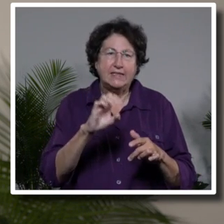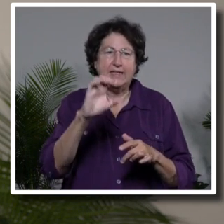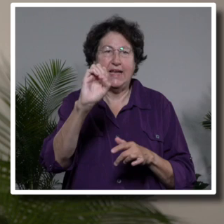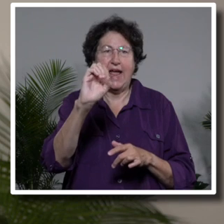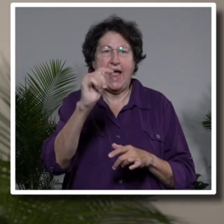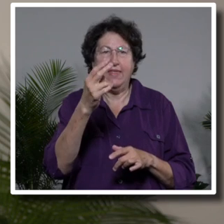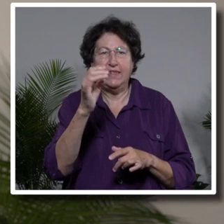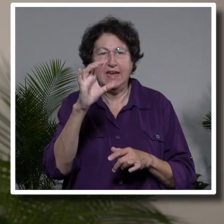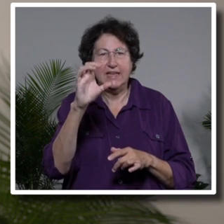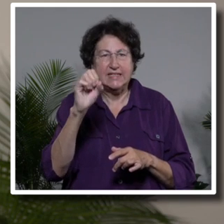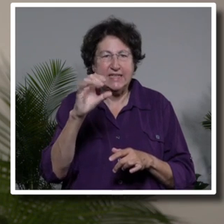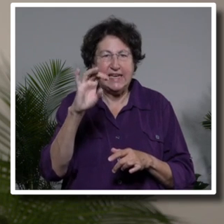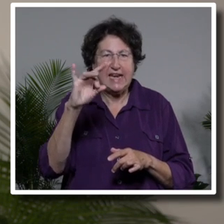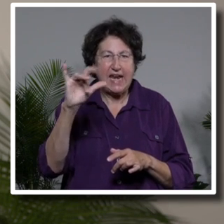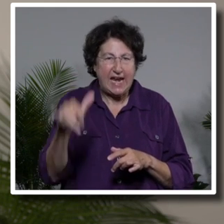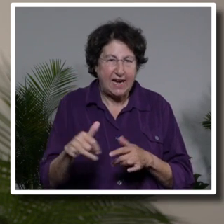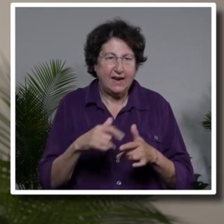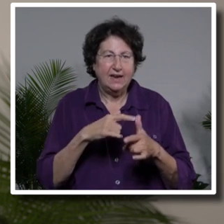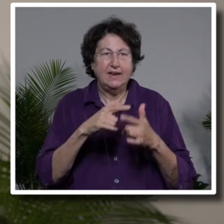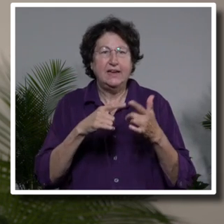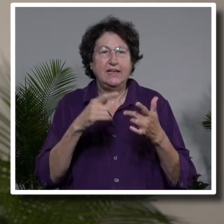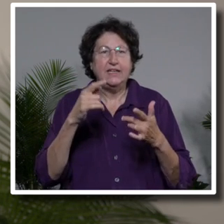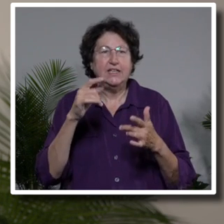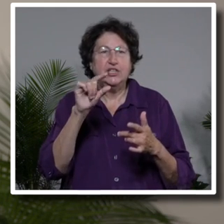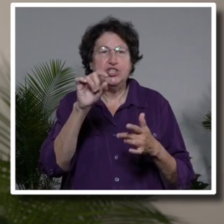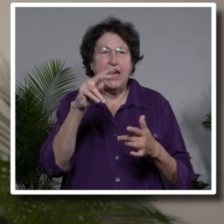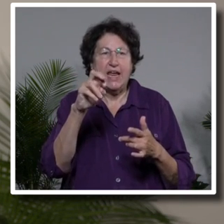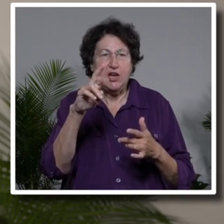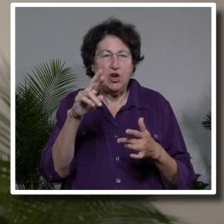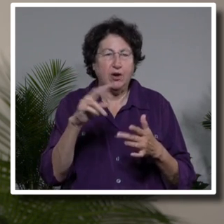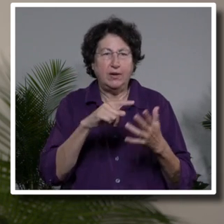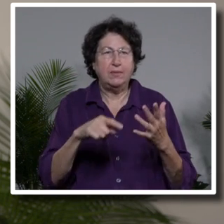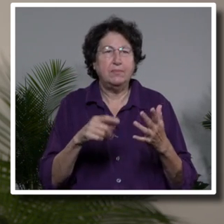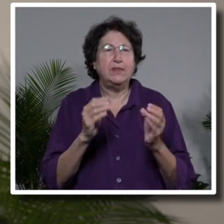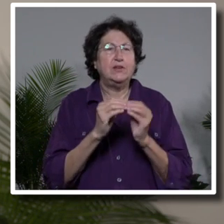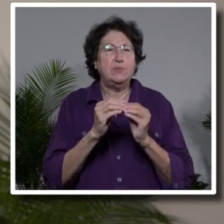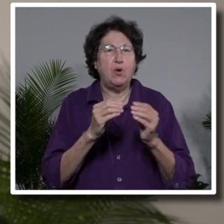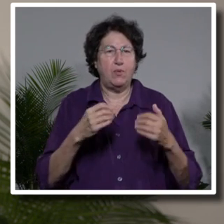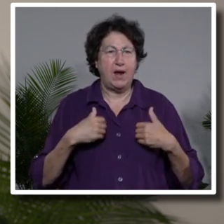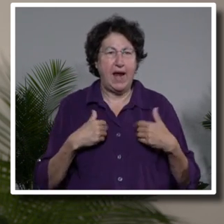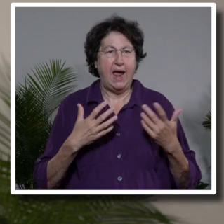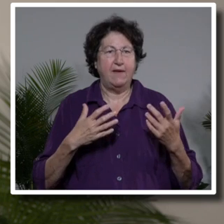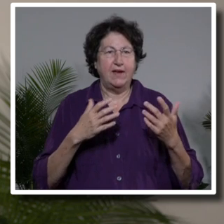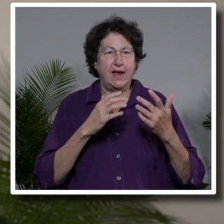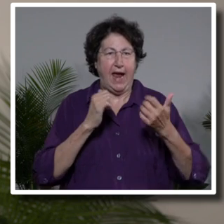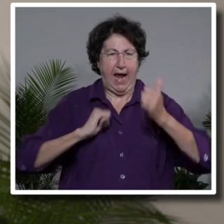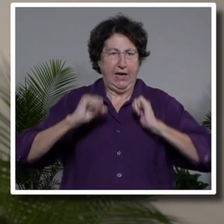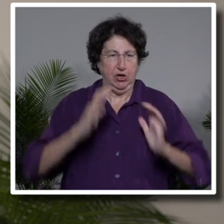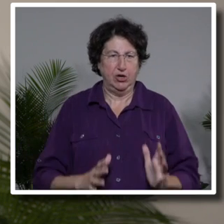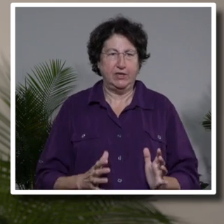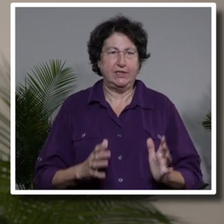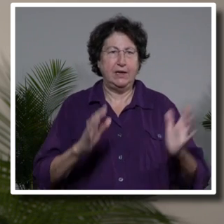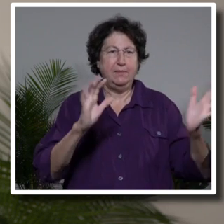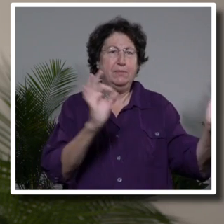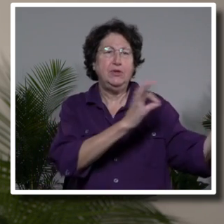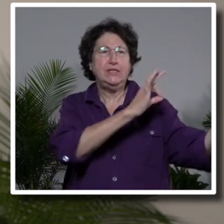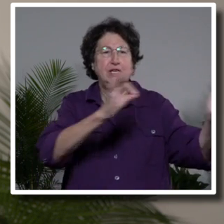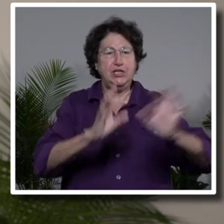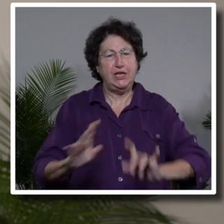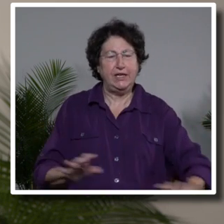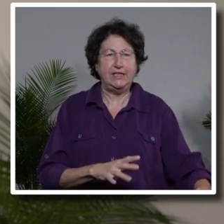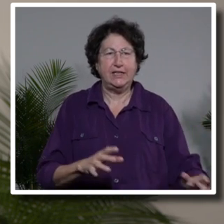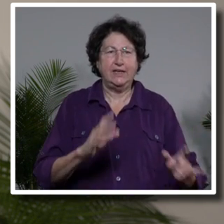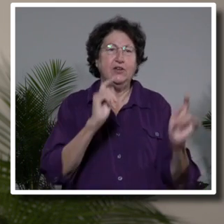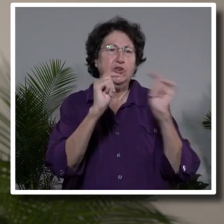gender, religion, and more, but I mean beyond that. This class hosts musicians, actors, athletes, tutors,